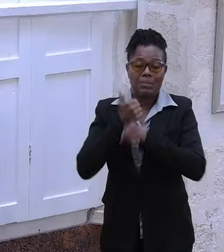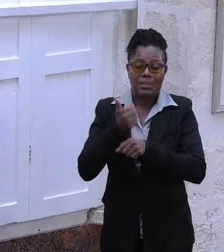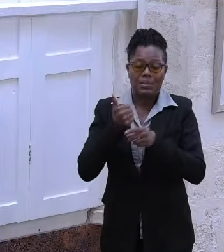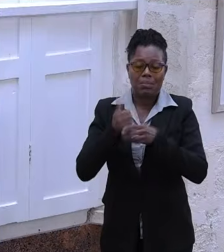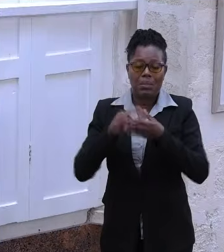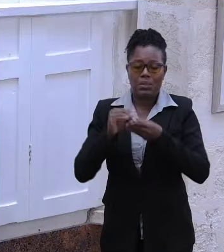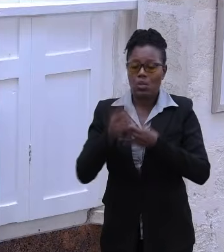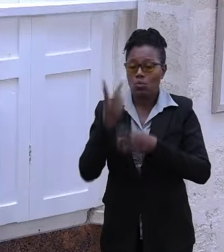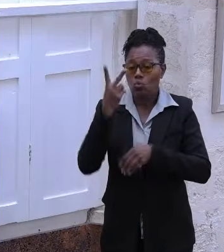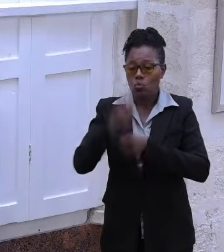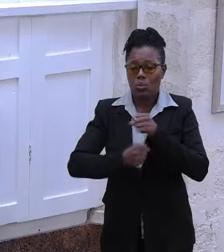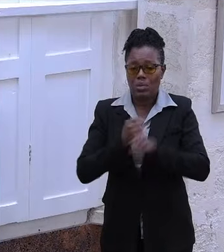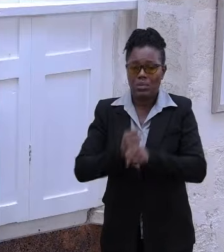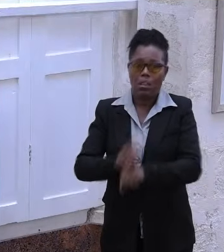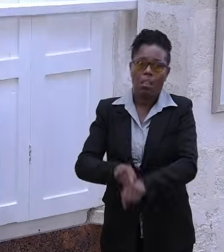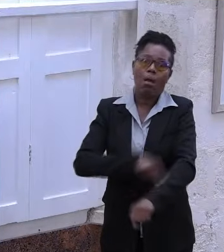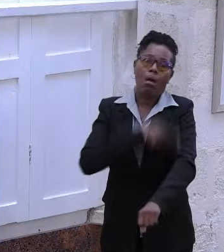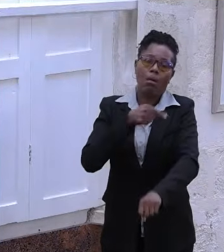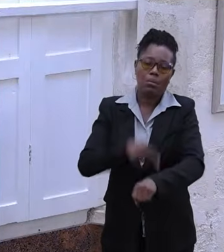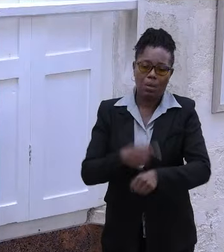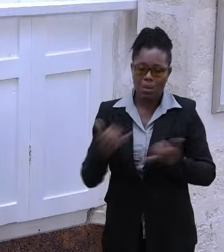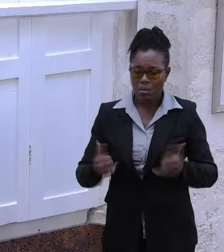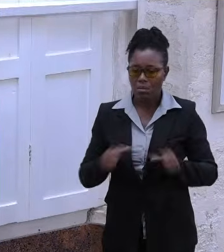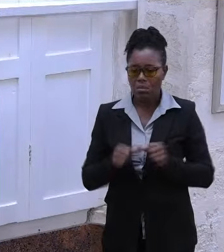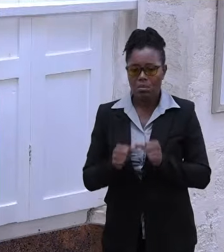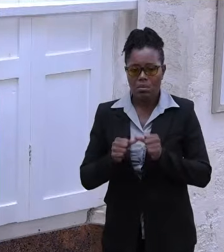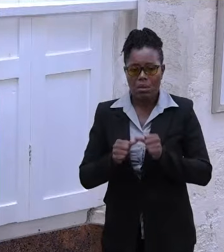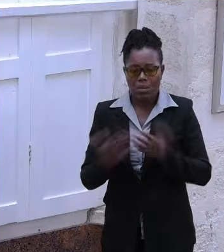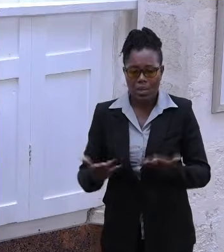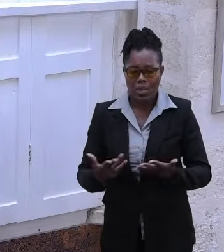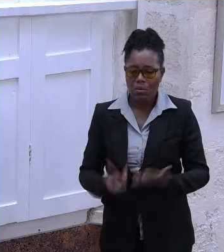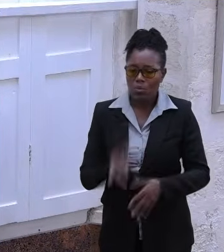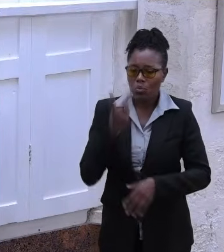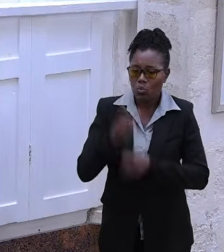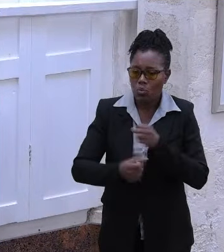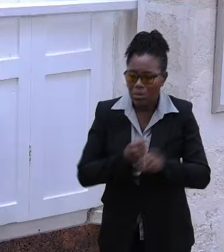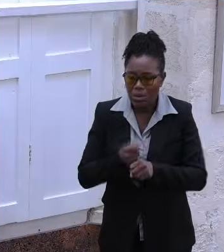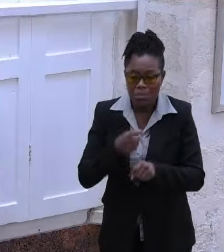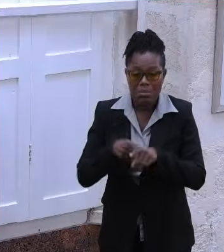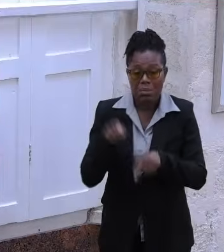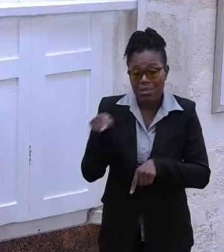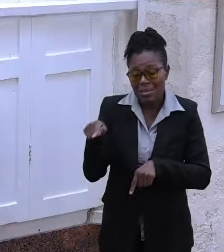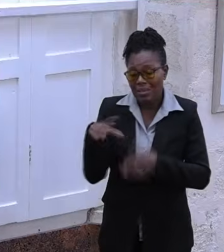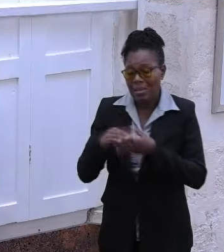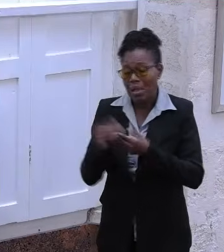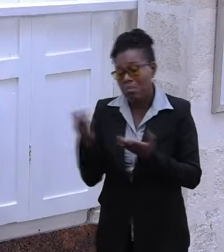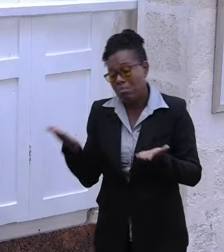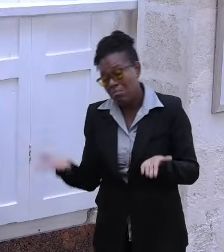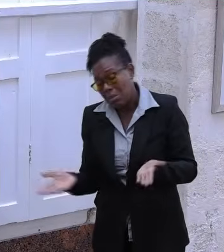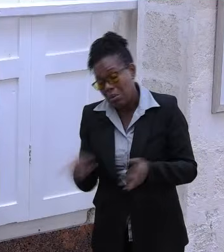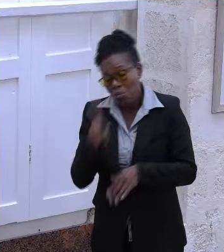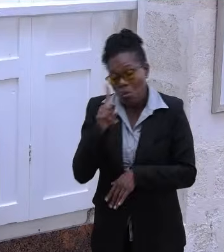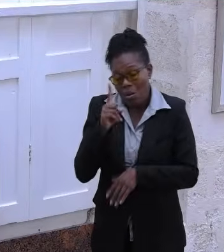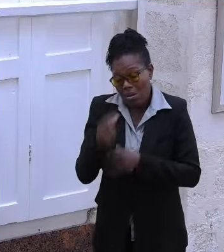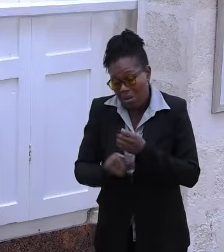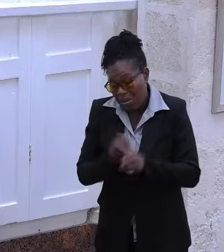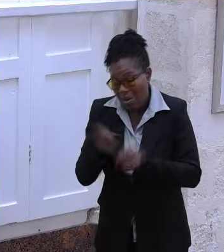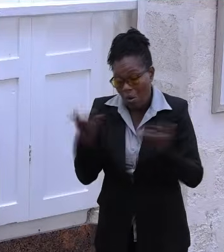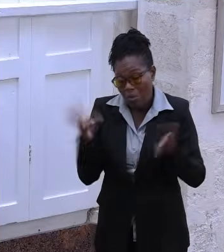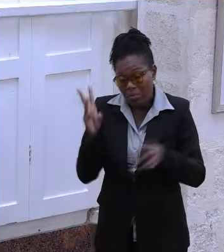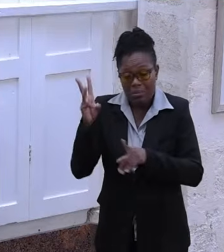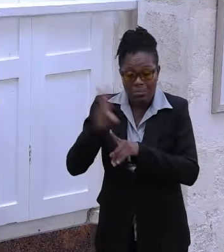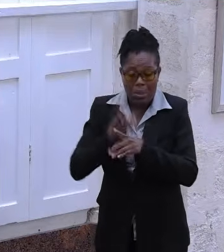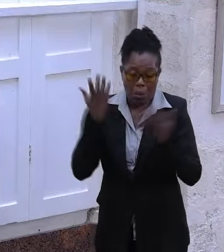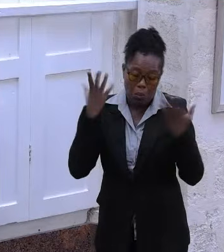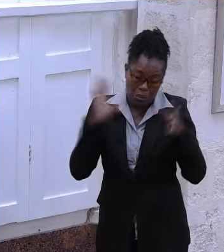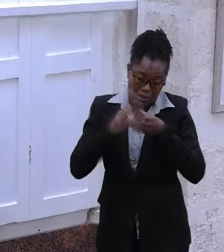long. While we are pushing to get to 2 years, they may be pushing to get, I don't know where, I don't want to say 1 year, I don't want to say 6 months.